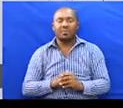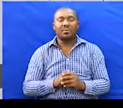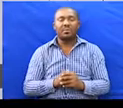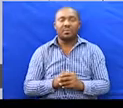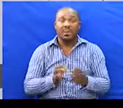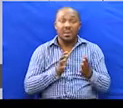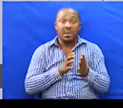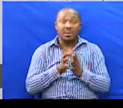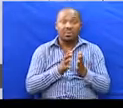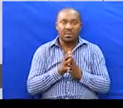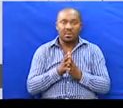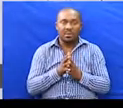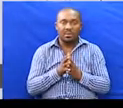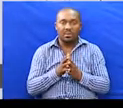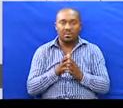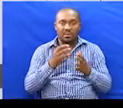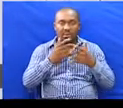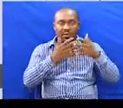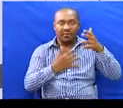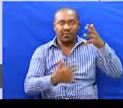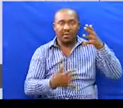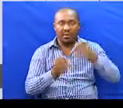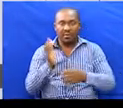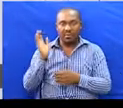explain the following